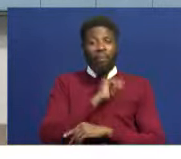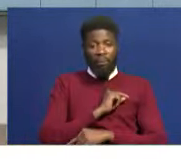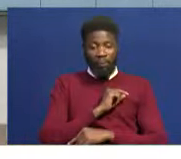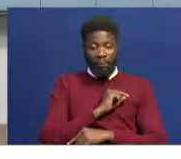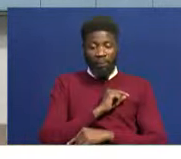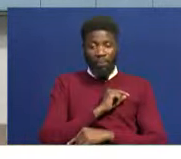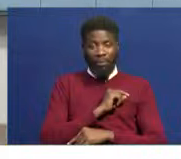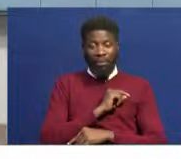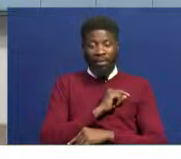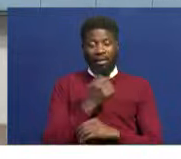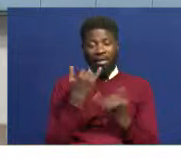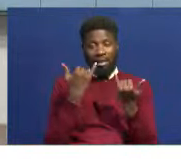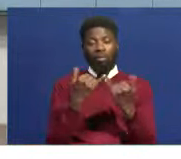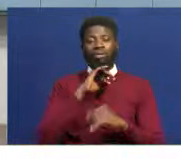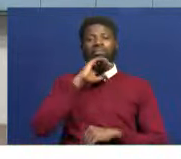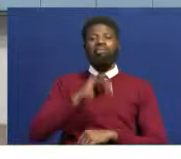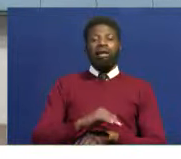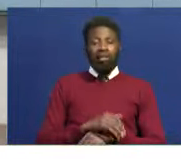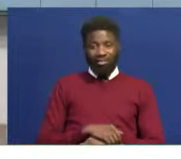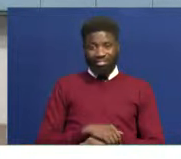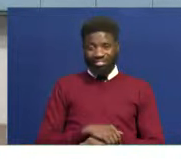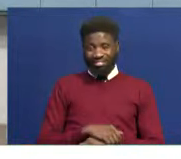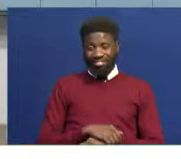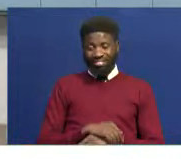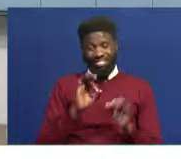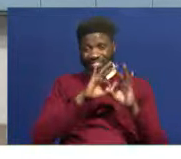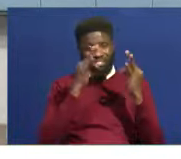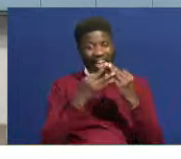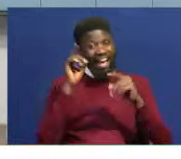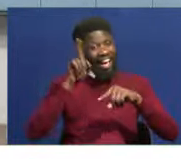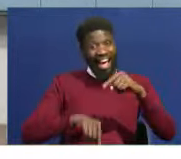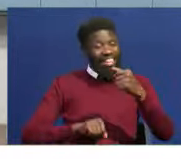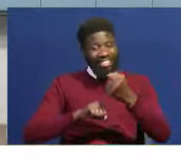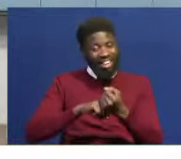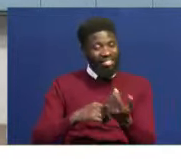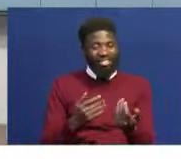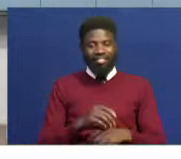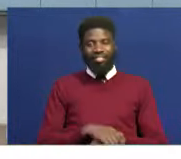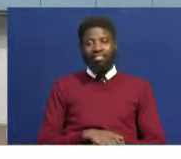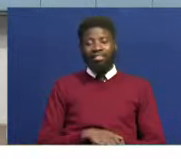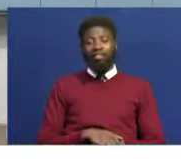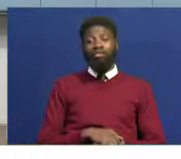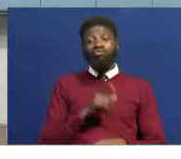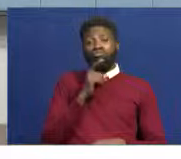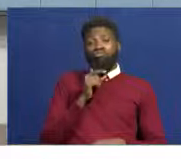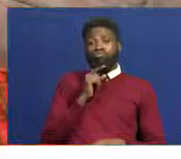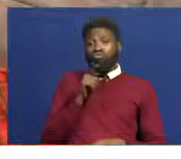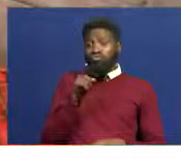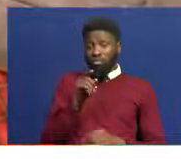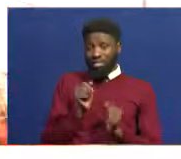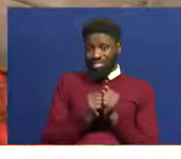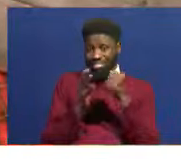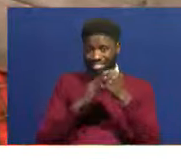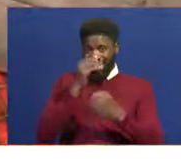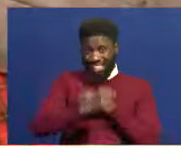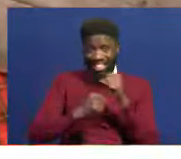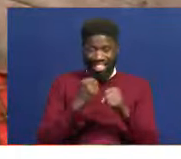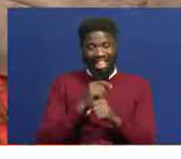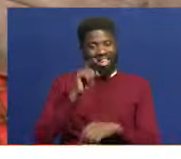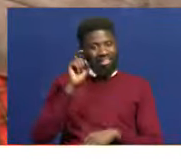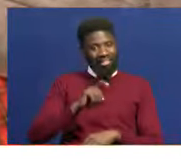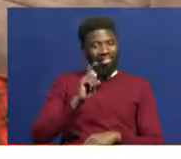fend for themselves. Kariunga now needs 800,000 Kenyan shillings to undergo the treatment.